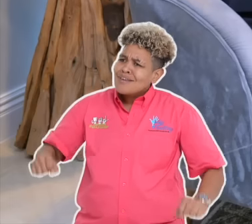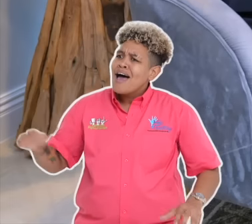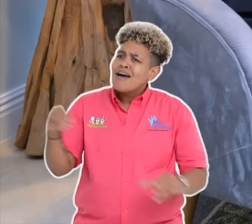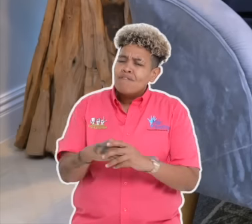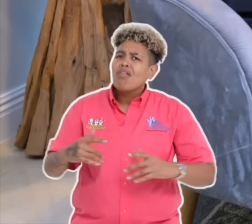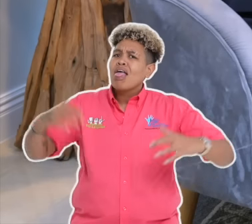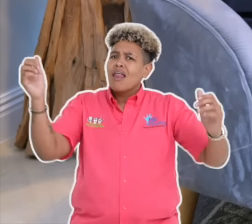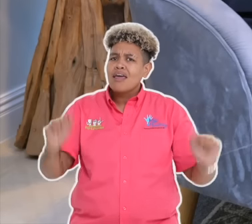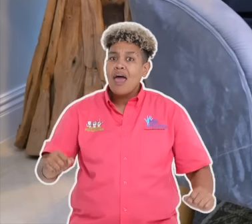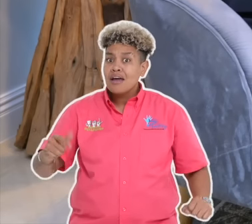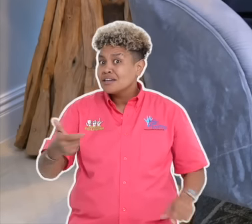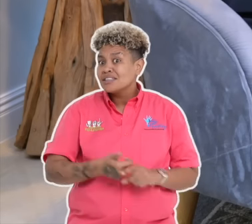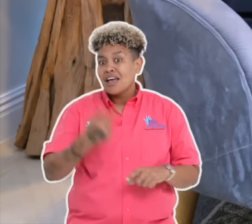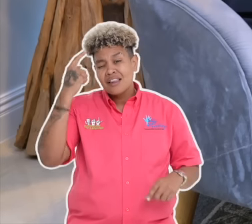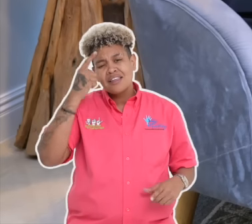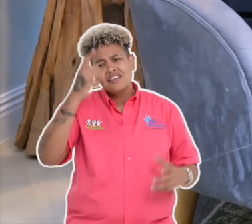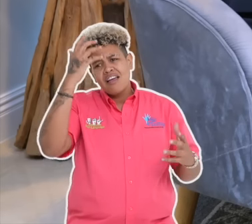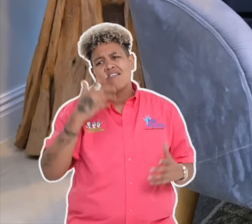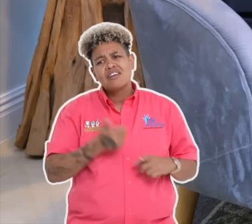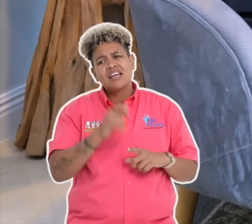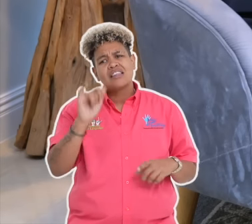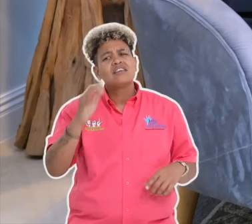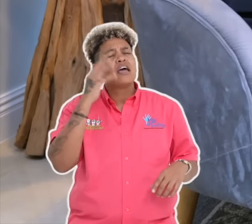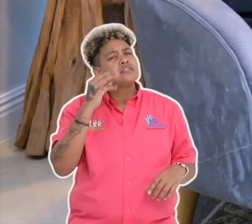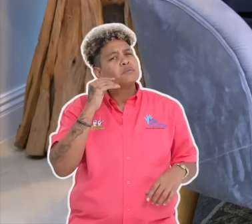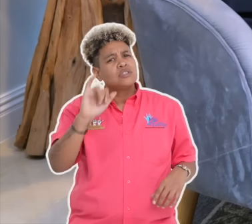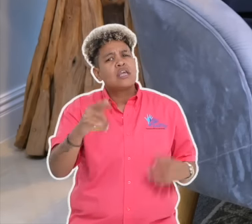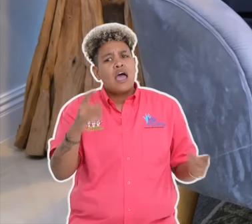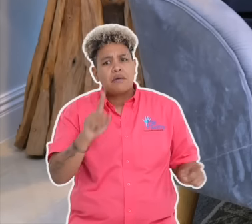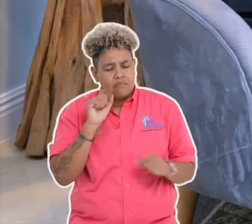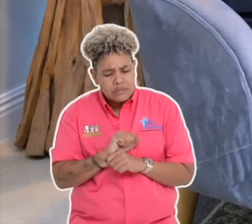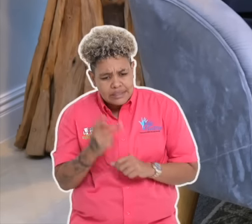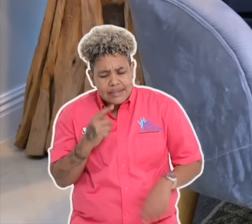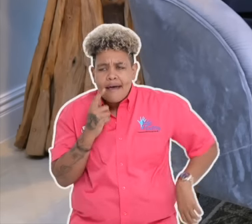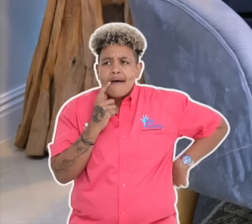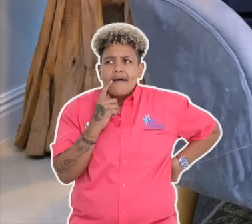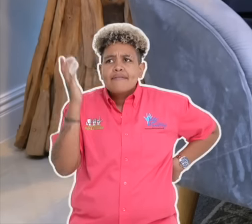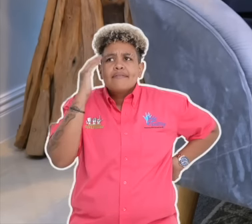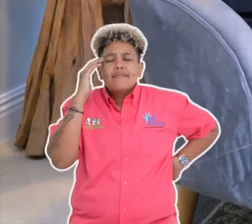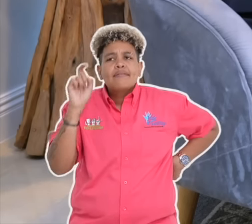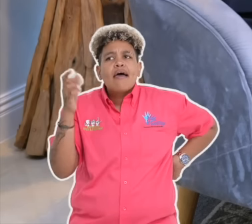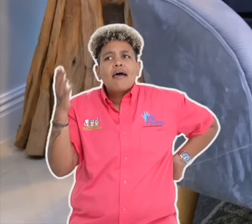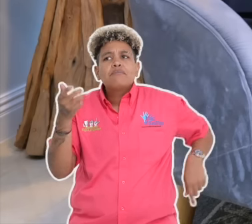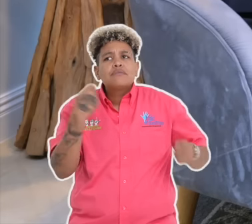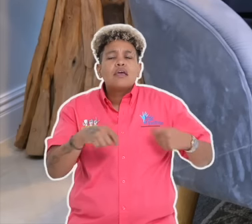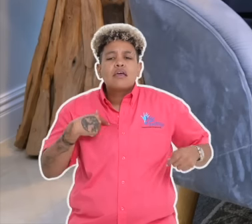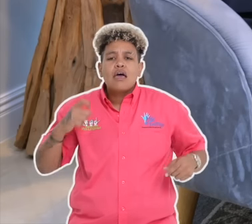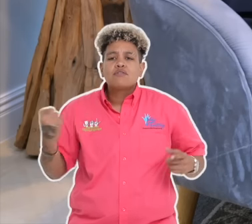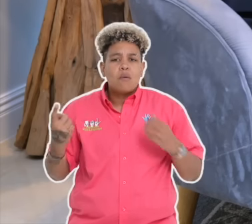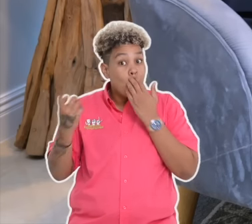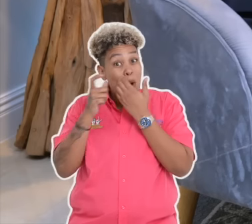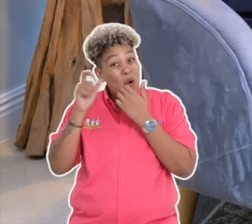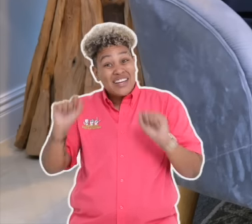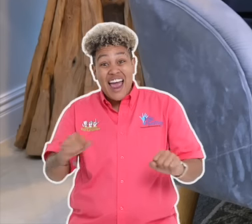rights. And I think it's unfortunate that it took you having to experience that in order to say, you know what? Let